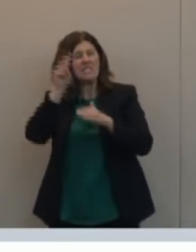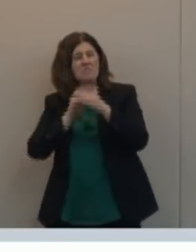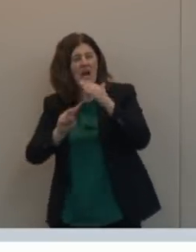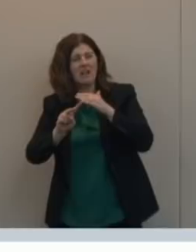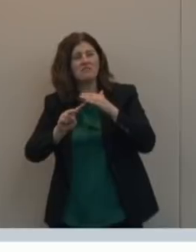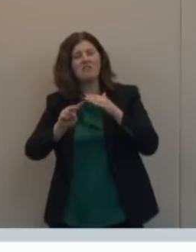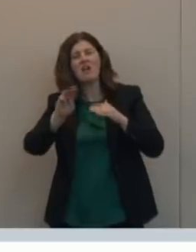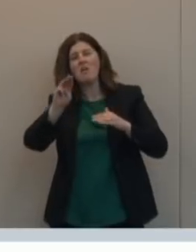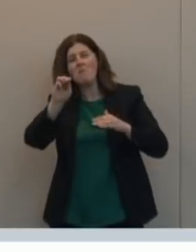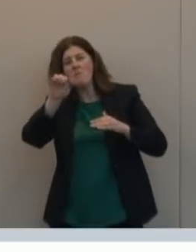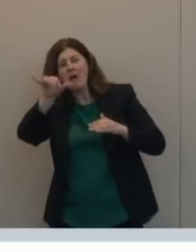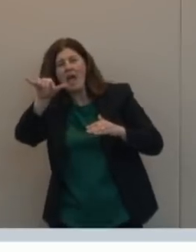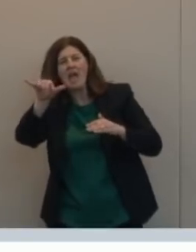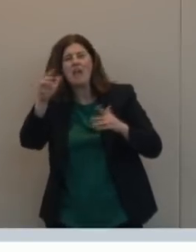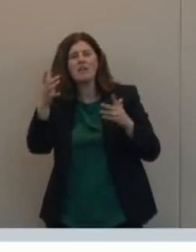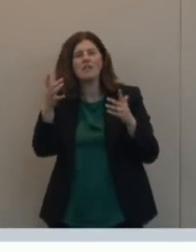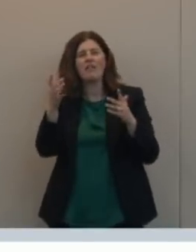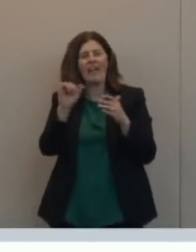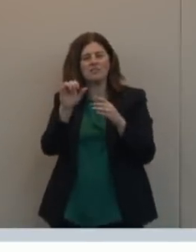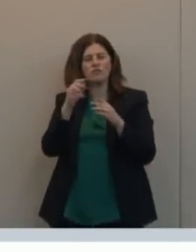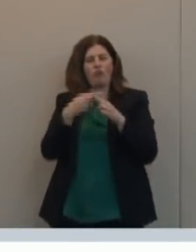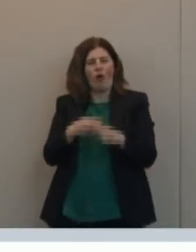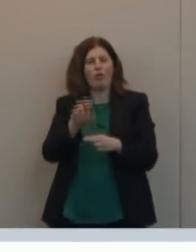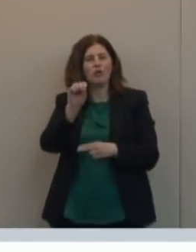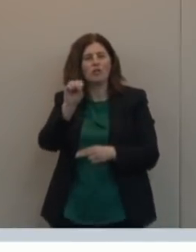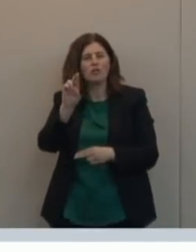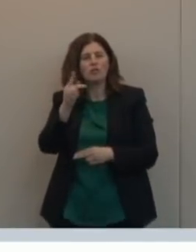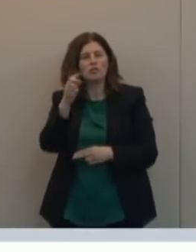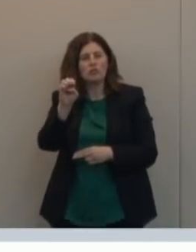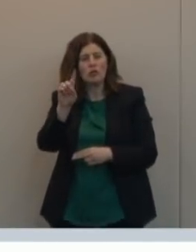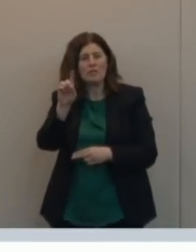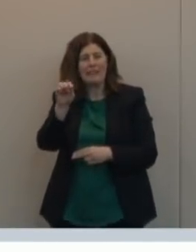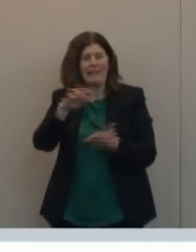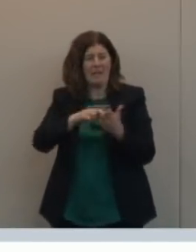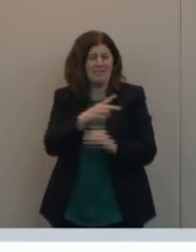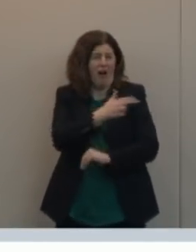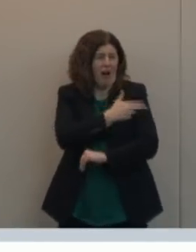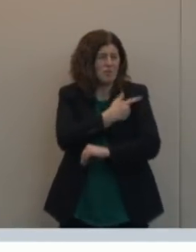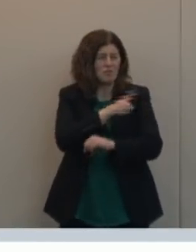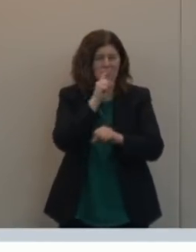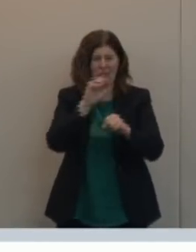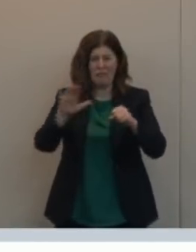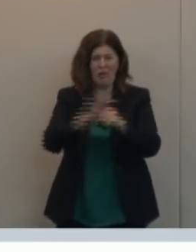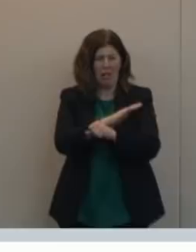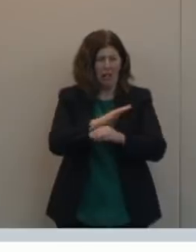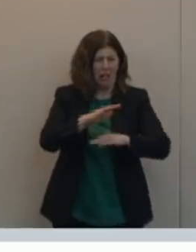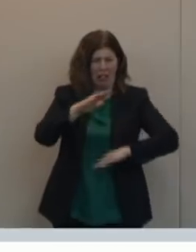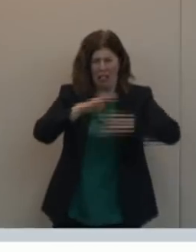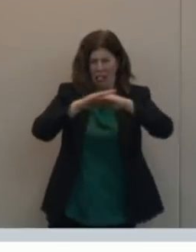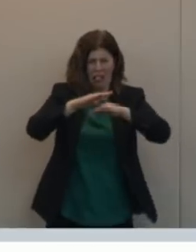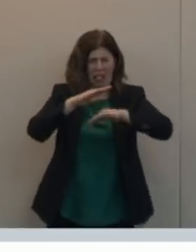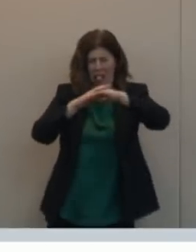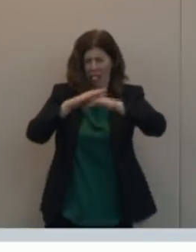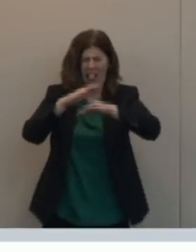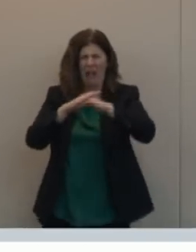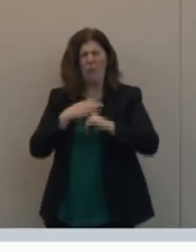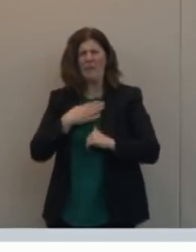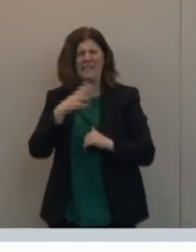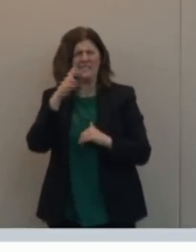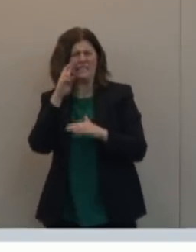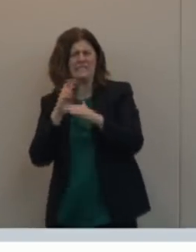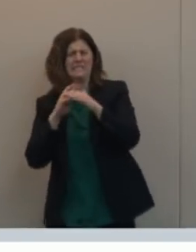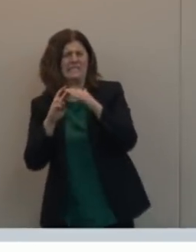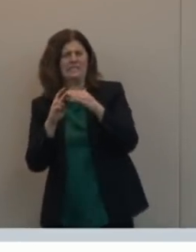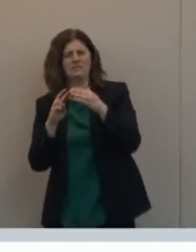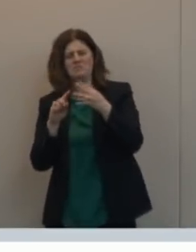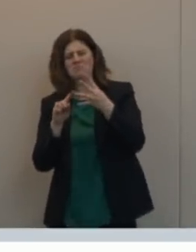But that date, what we call the surge date, when hospitals at their regular full capacity, we believe is coming up in the last